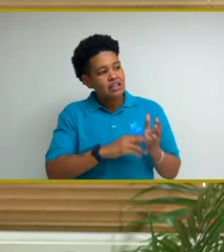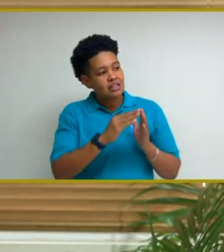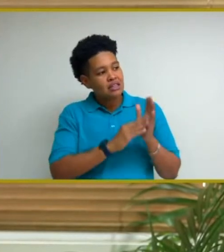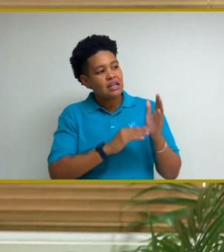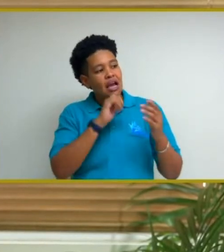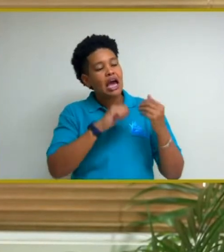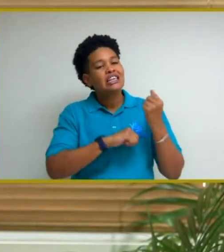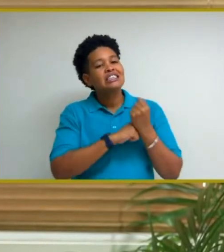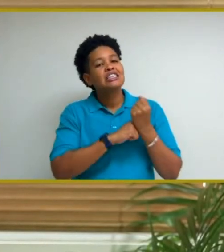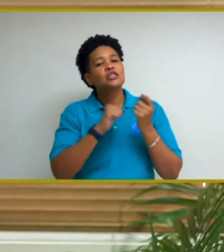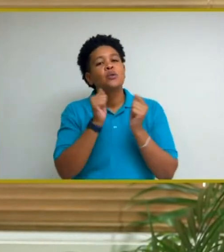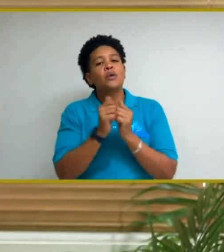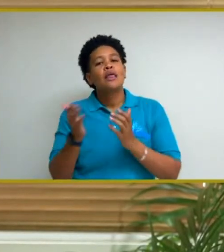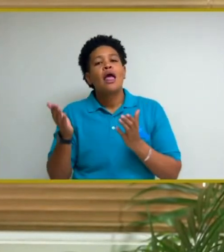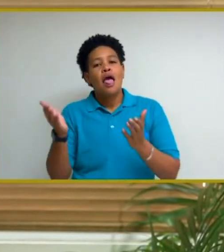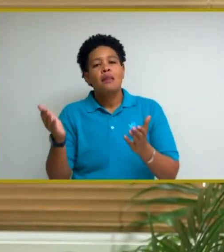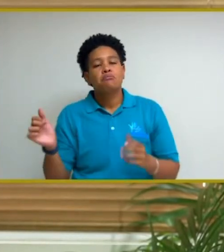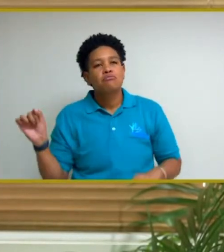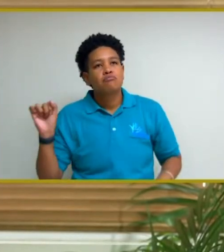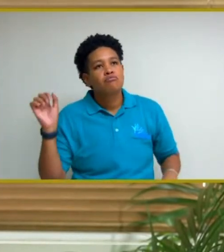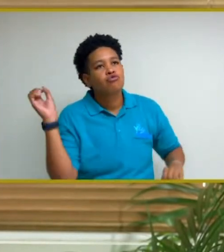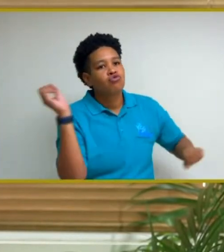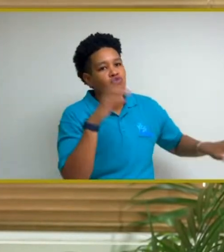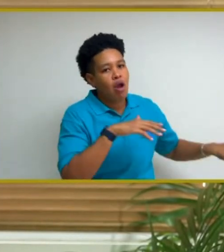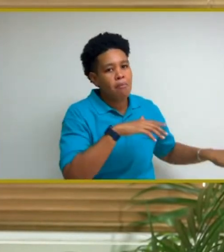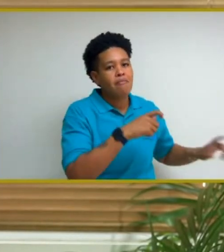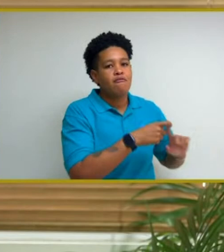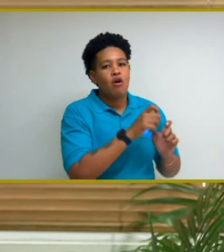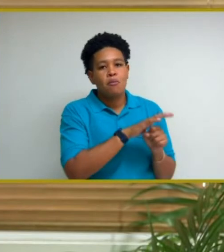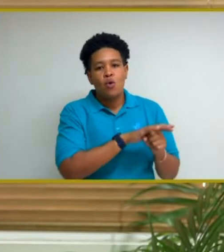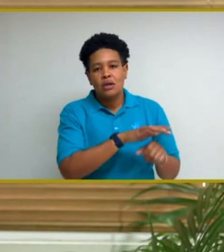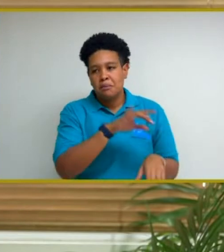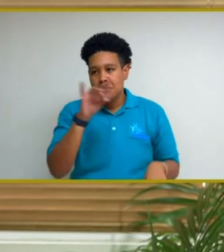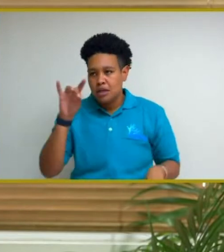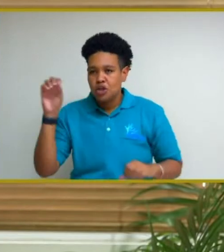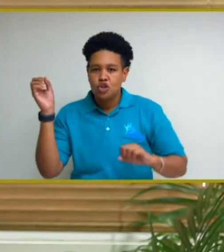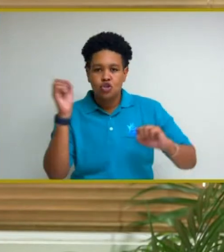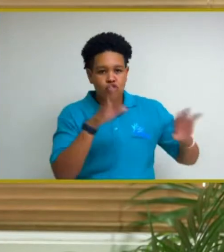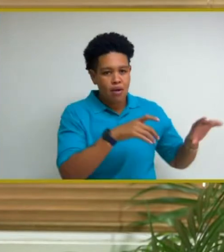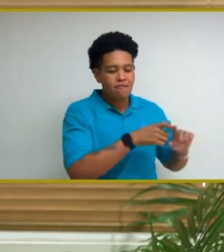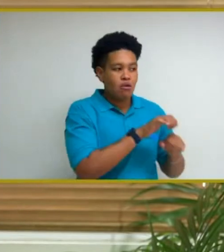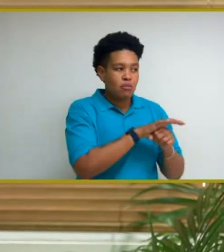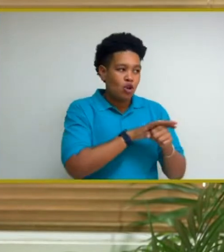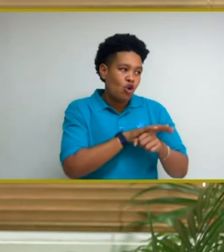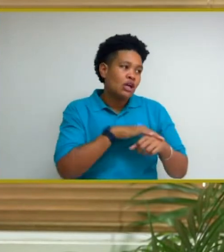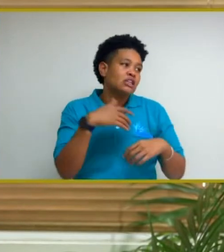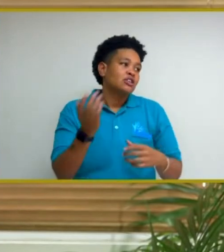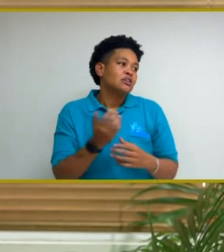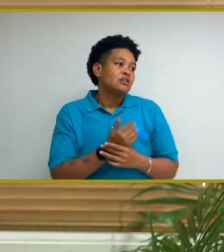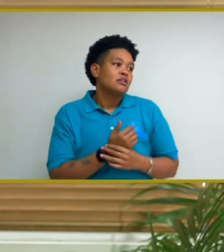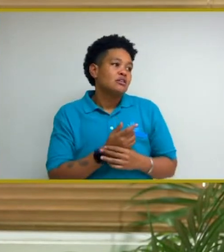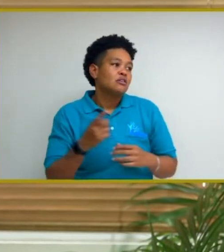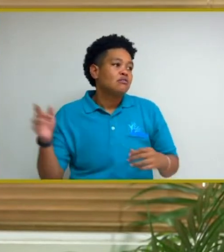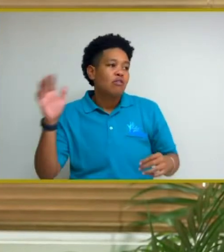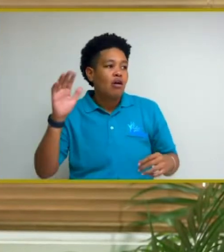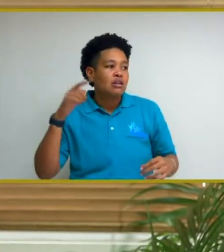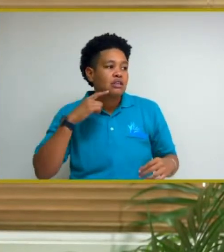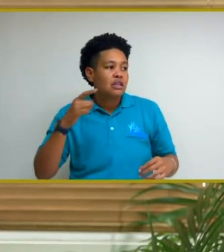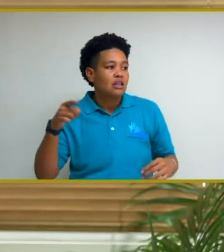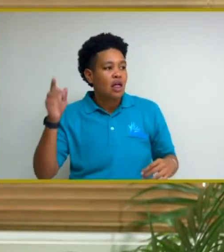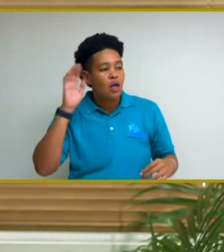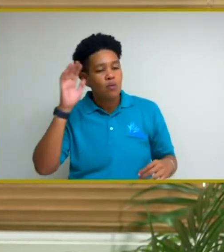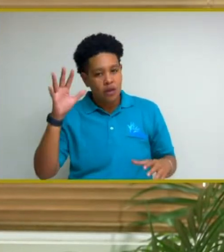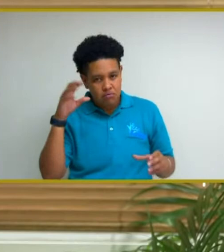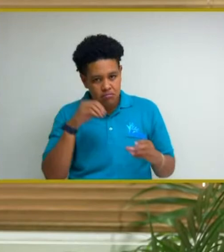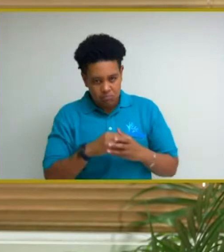their logistics or movement to and from the location. And they've all said that they will